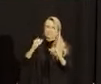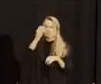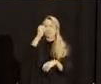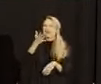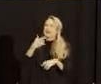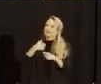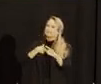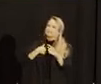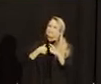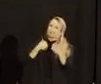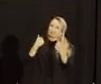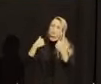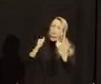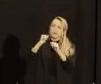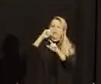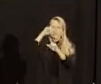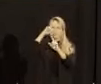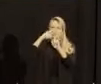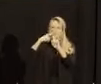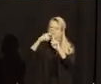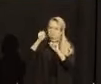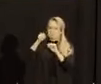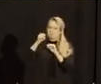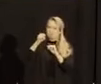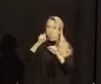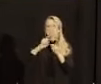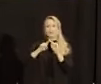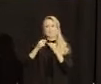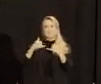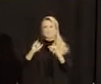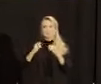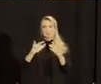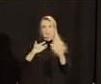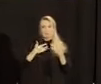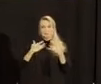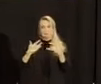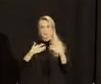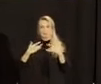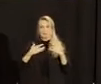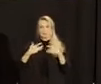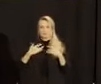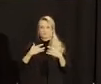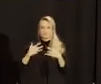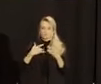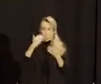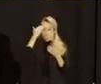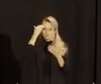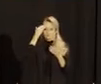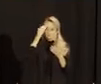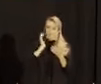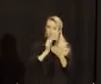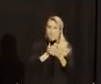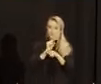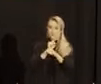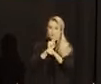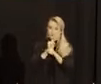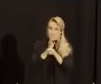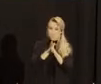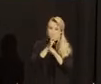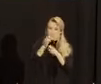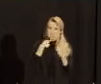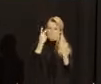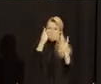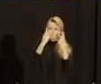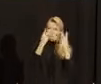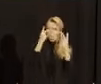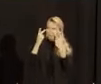concern, and the one that really drives our work, which is that the loss in learning and the loss in